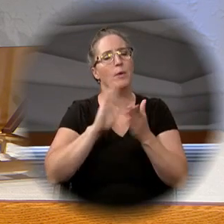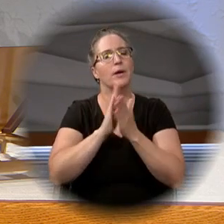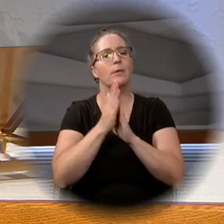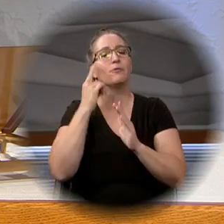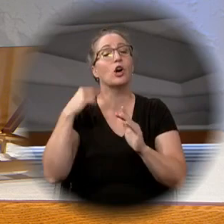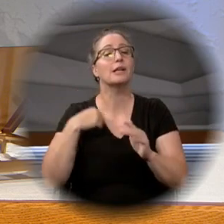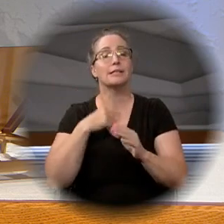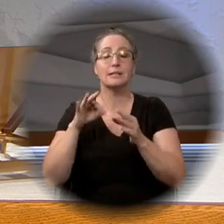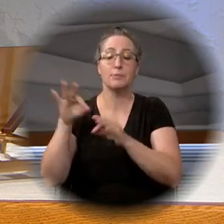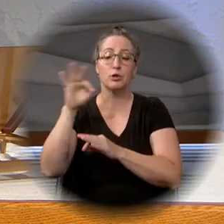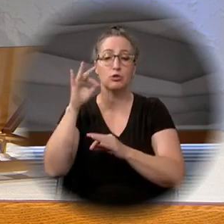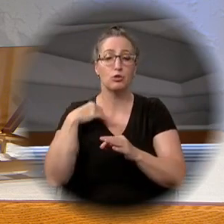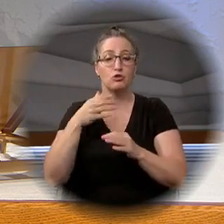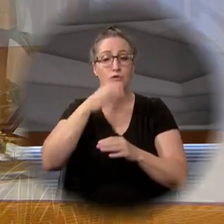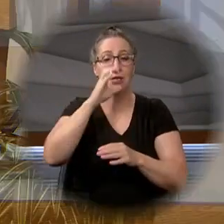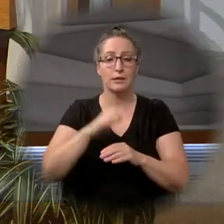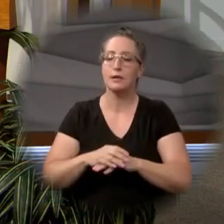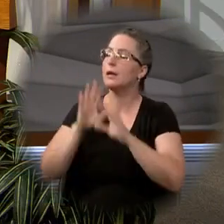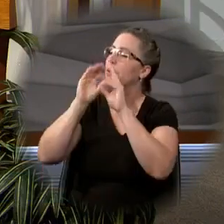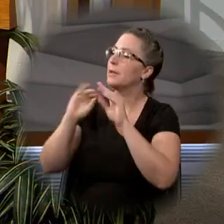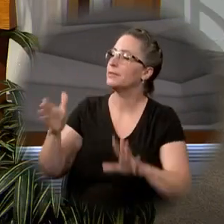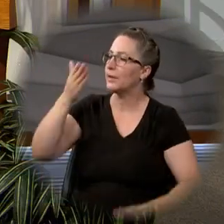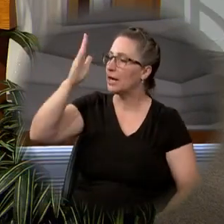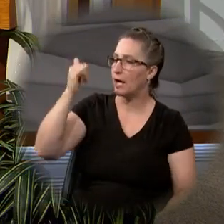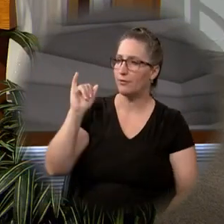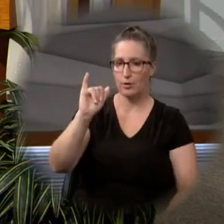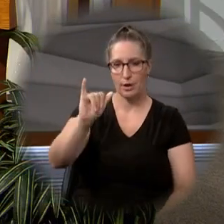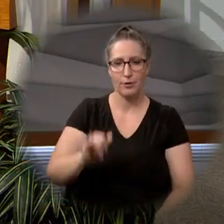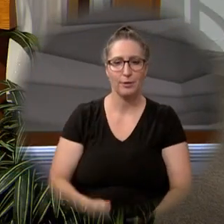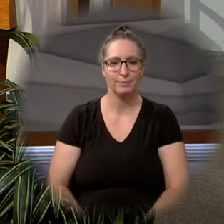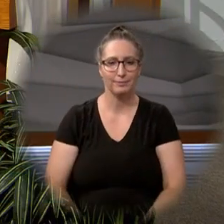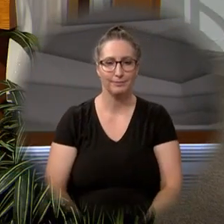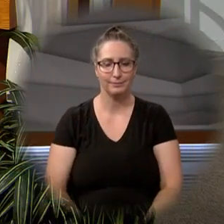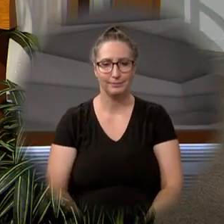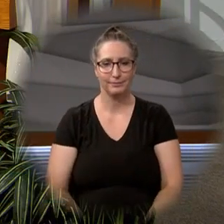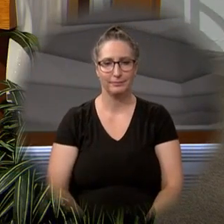our spiritual drink. Blessed be God forever.